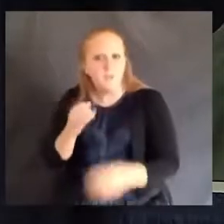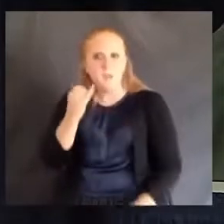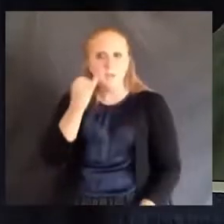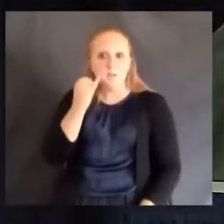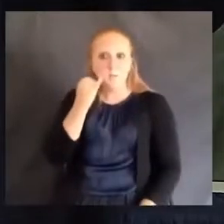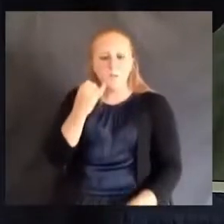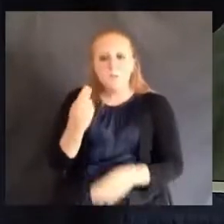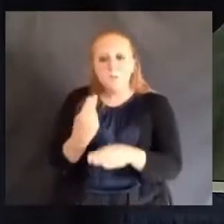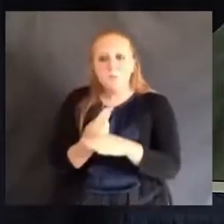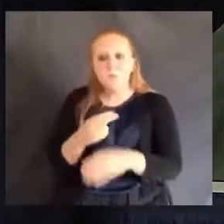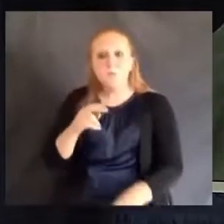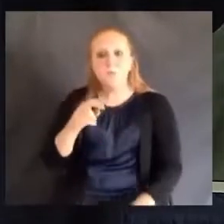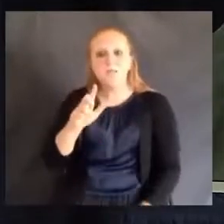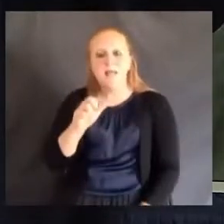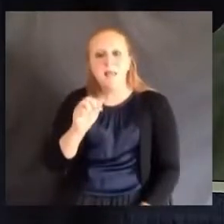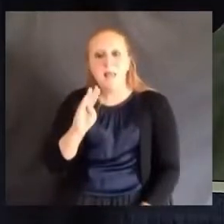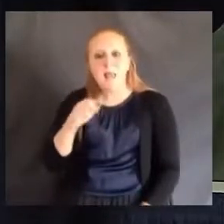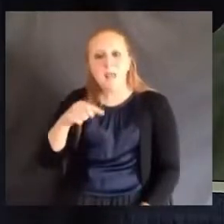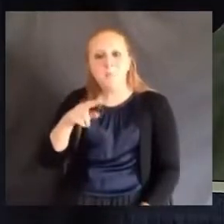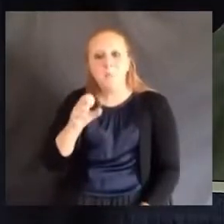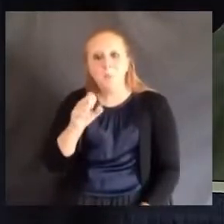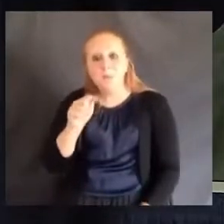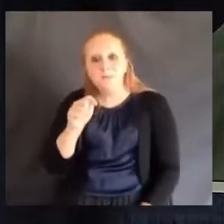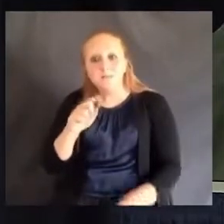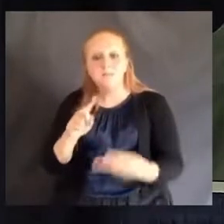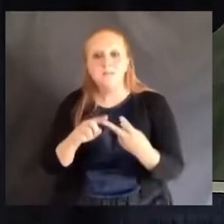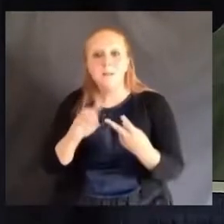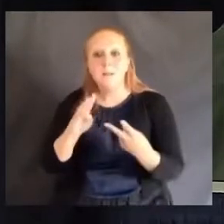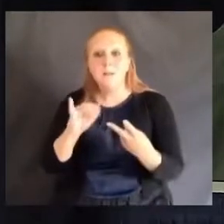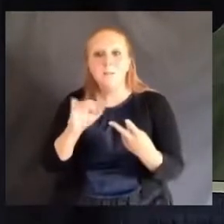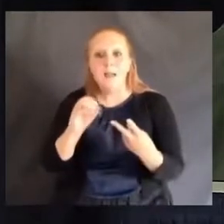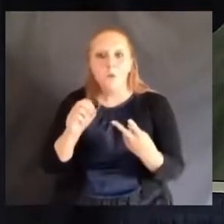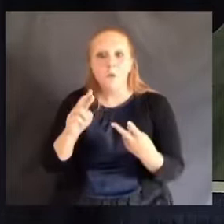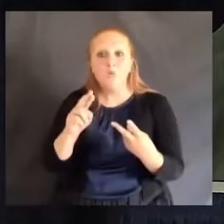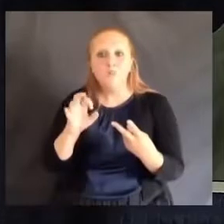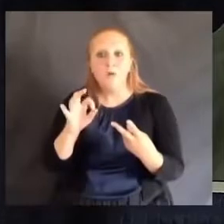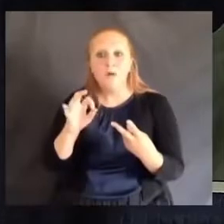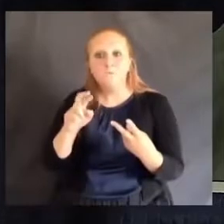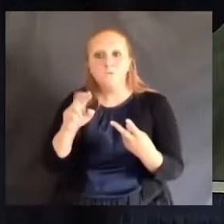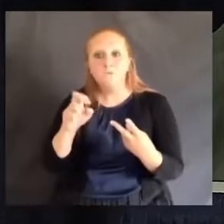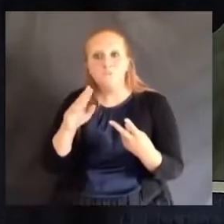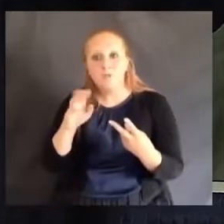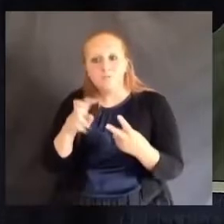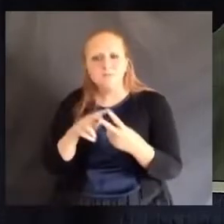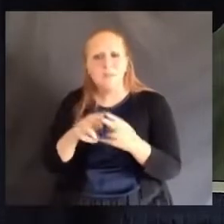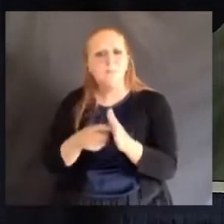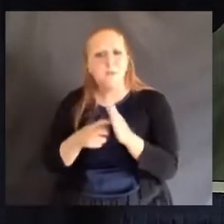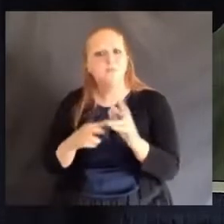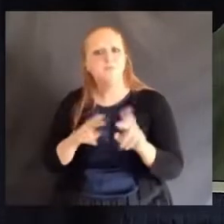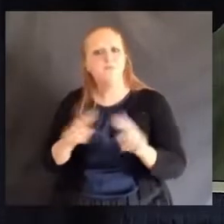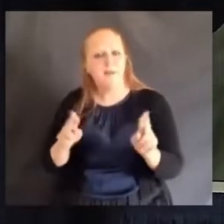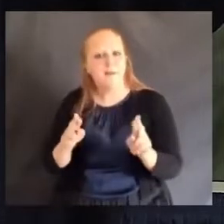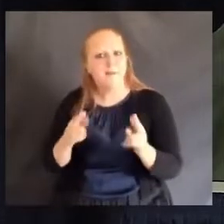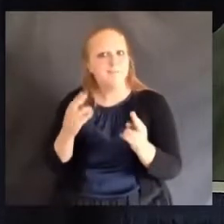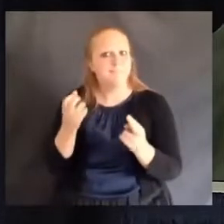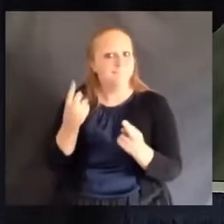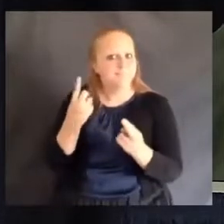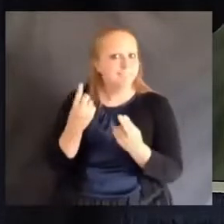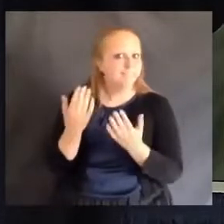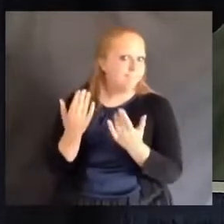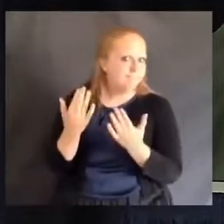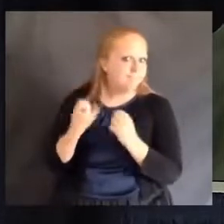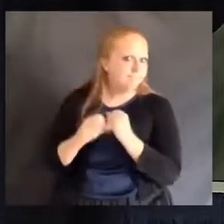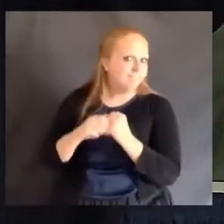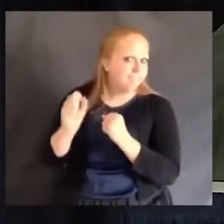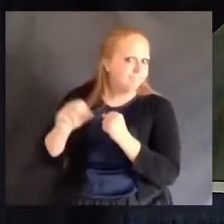LabCorp Quest or BioReference, they have to be prepared for that backlog. But if you do the research and you find out which of the locations that you're going to that are utilizing one